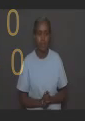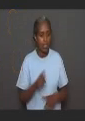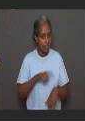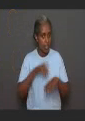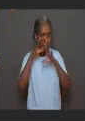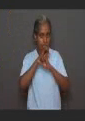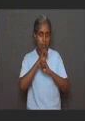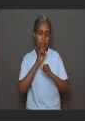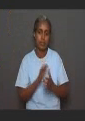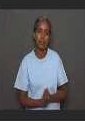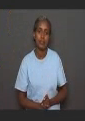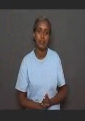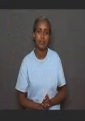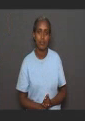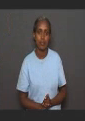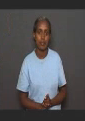Time's up!